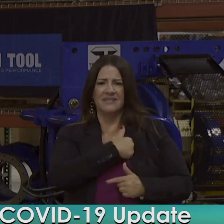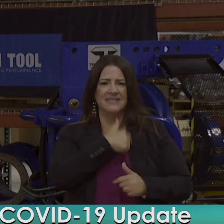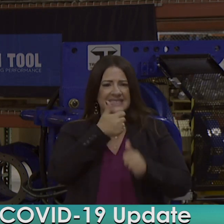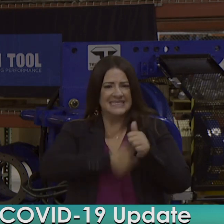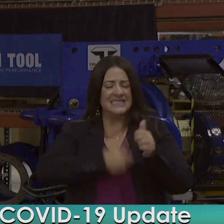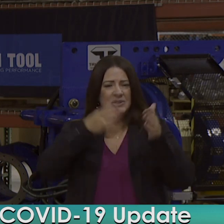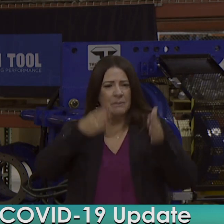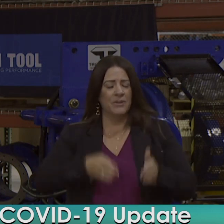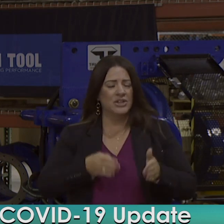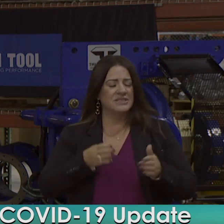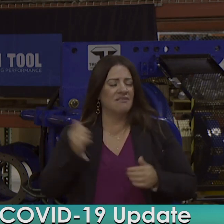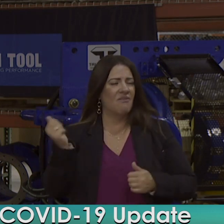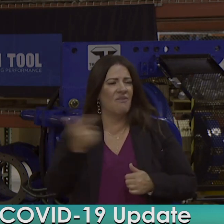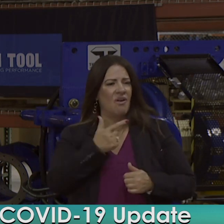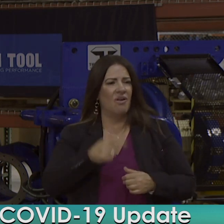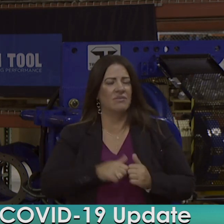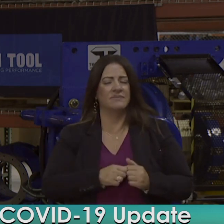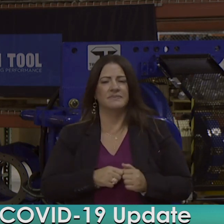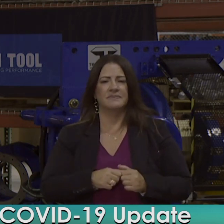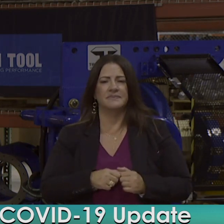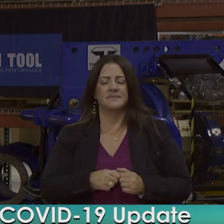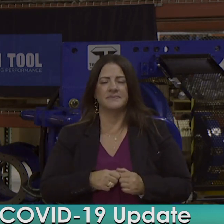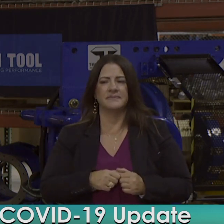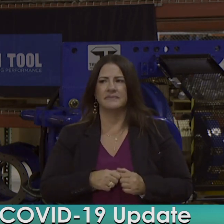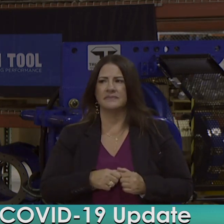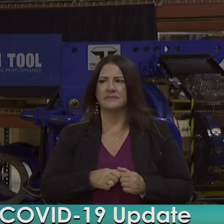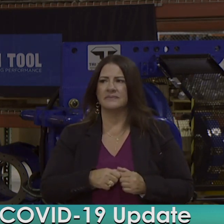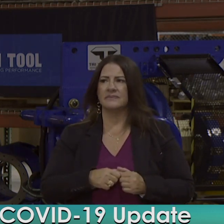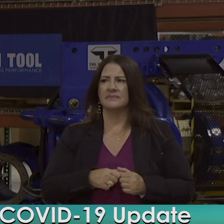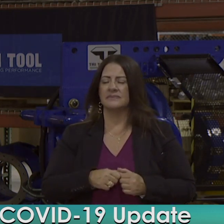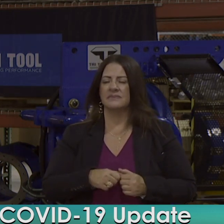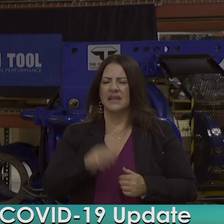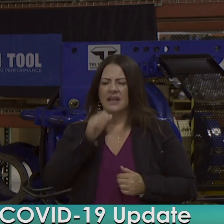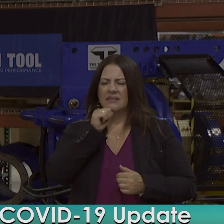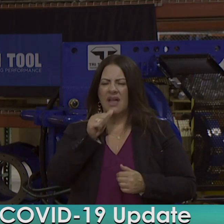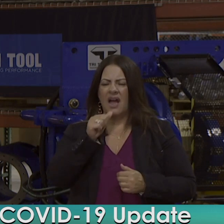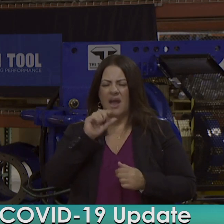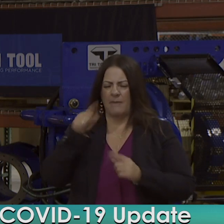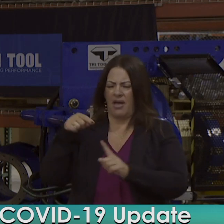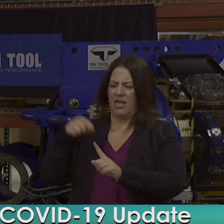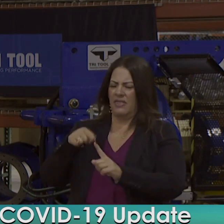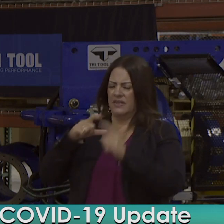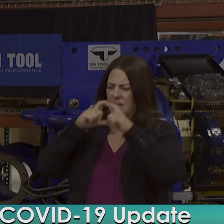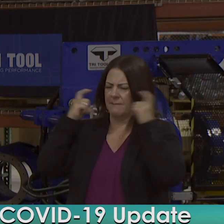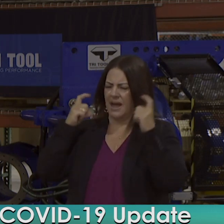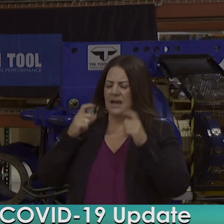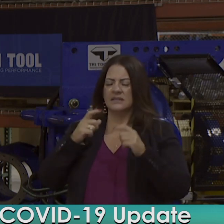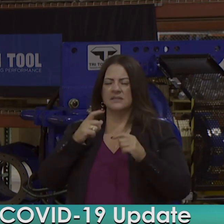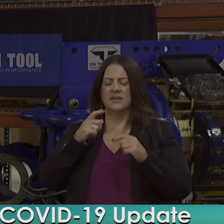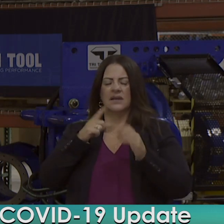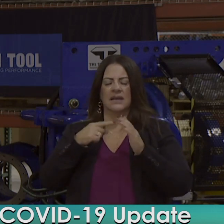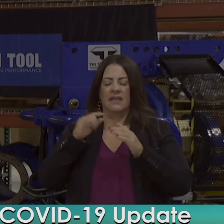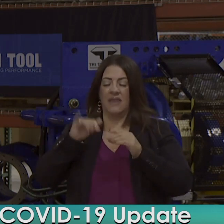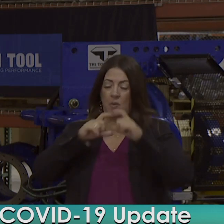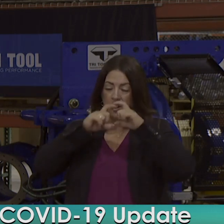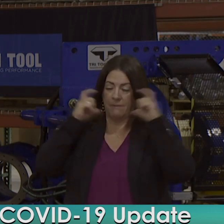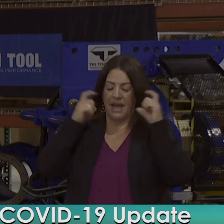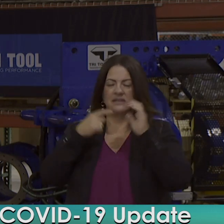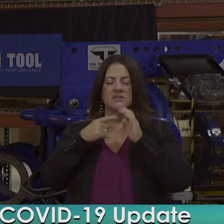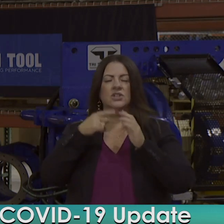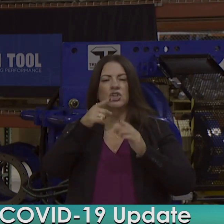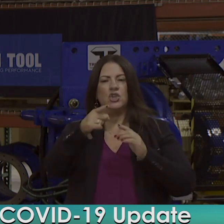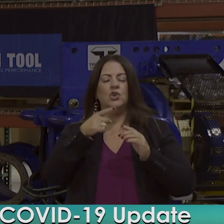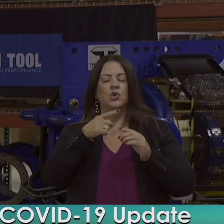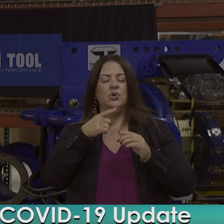thing that communicates the message is not just the substance of wearing a mask, but the symbolism of wearing a mask. Because when you're wearing a mask, you're